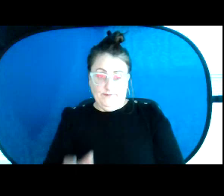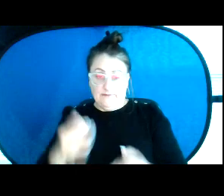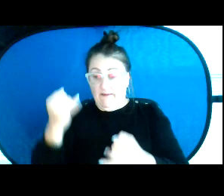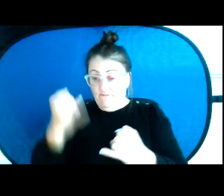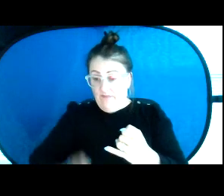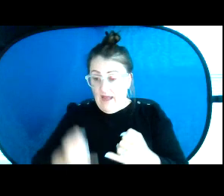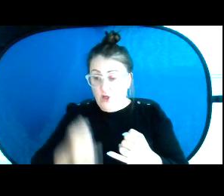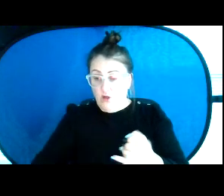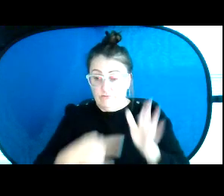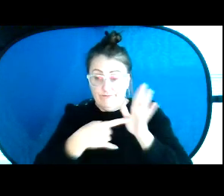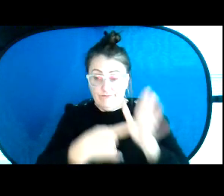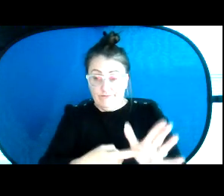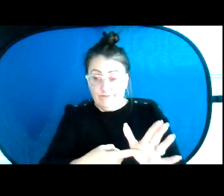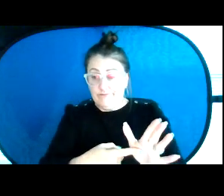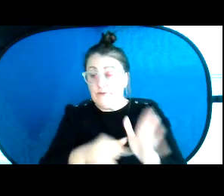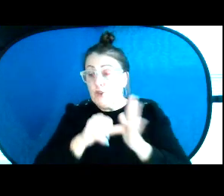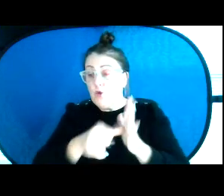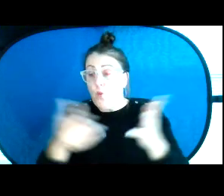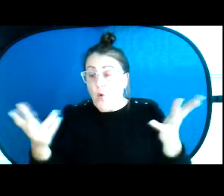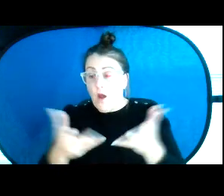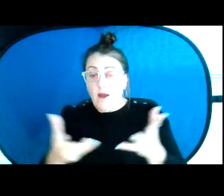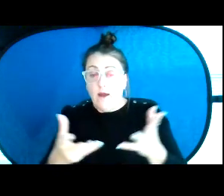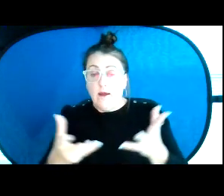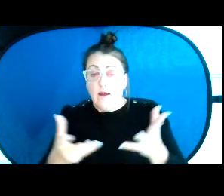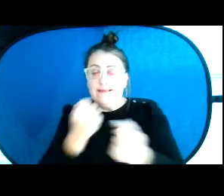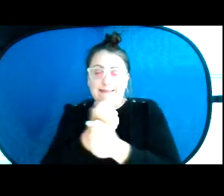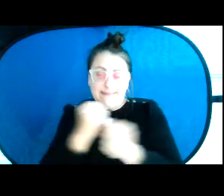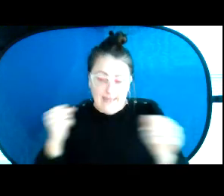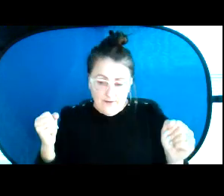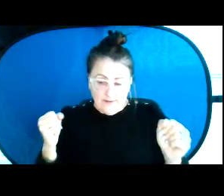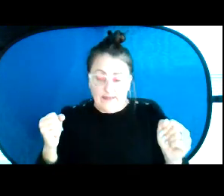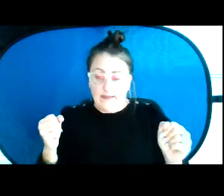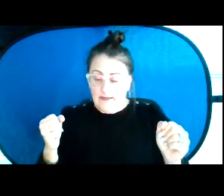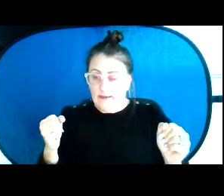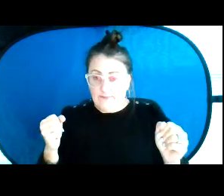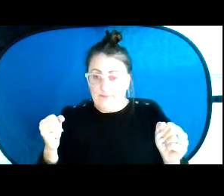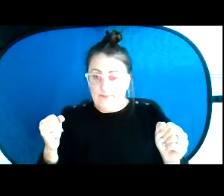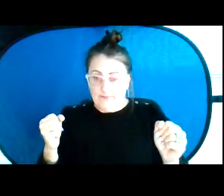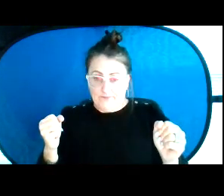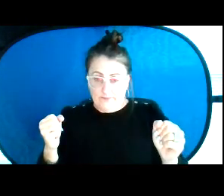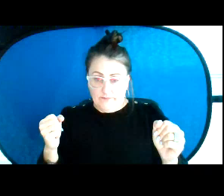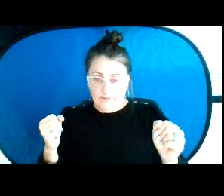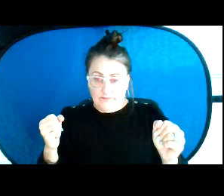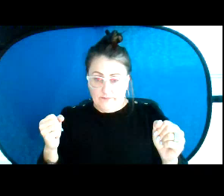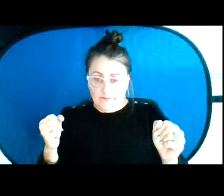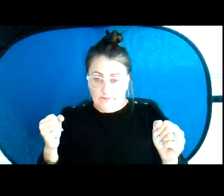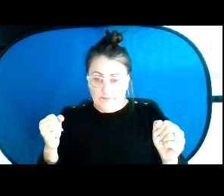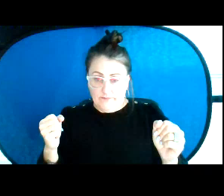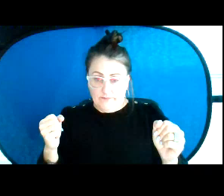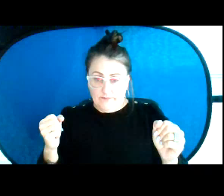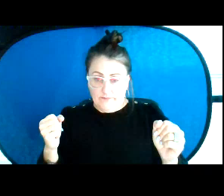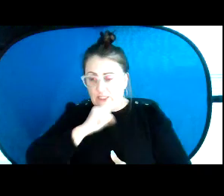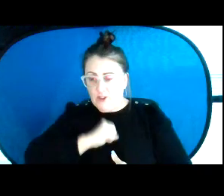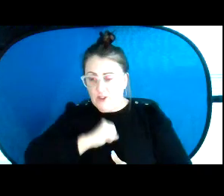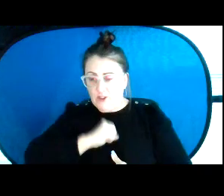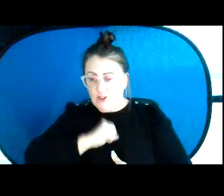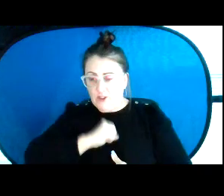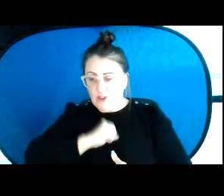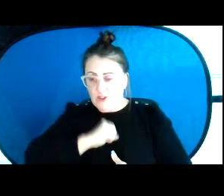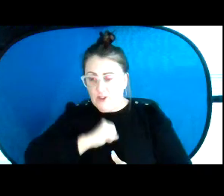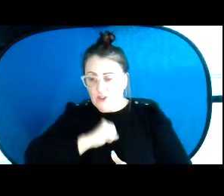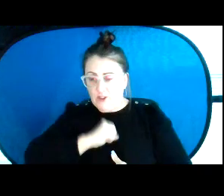emphasizes safety for people of all ages and abilities, economic opportunity, including local job